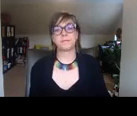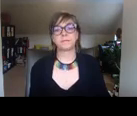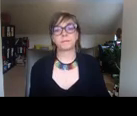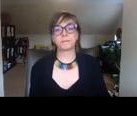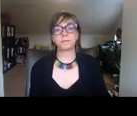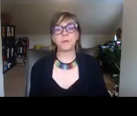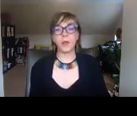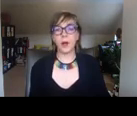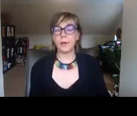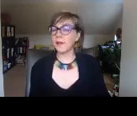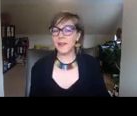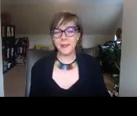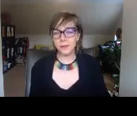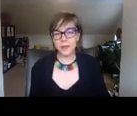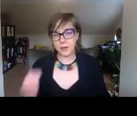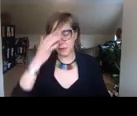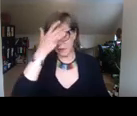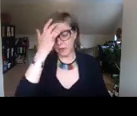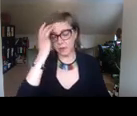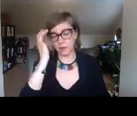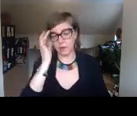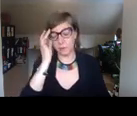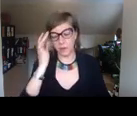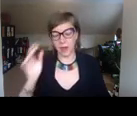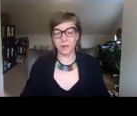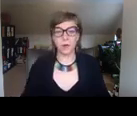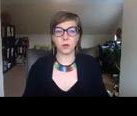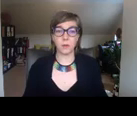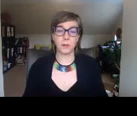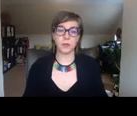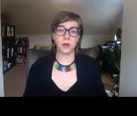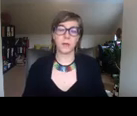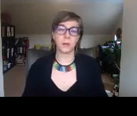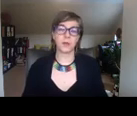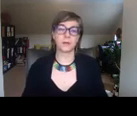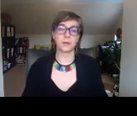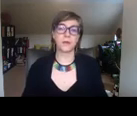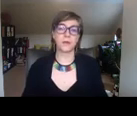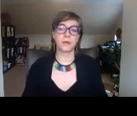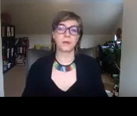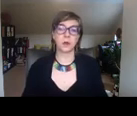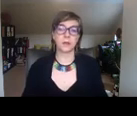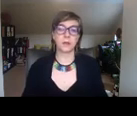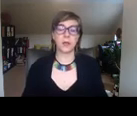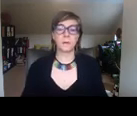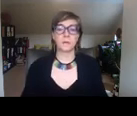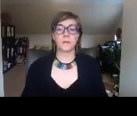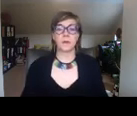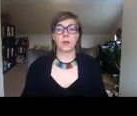loss. And then another thing that I think I haven't heard a lot of people talking about, but is really the